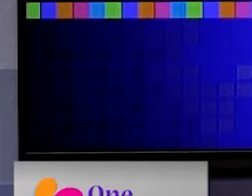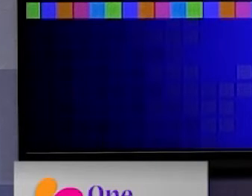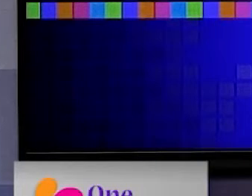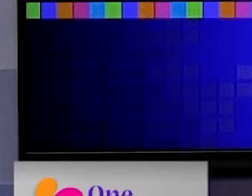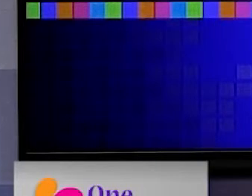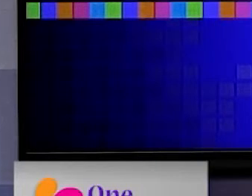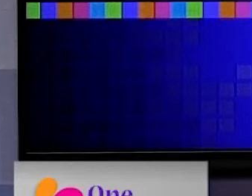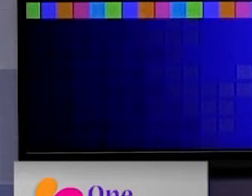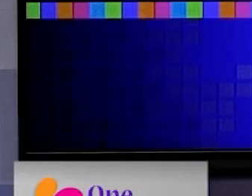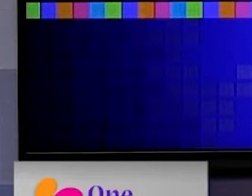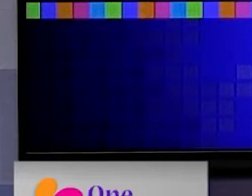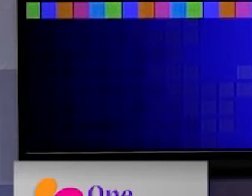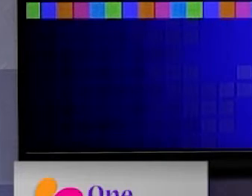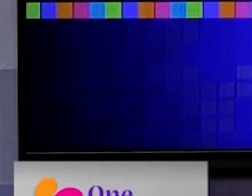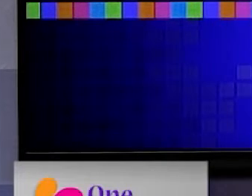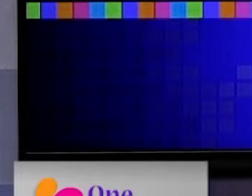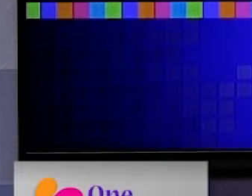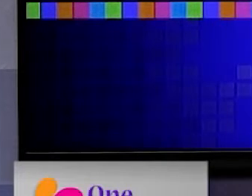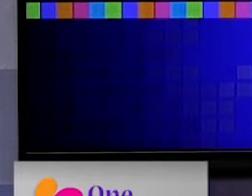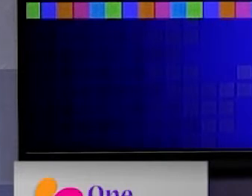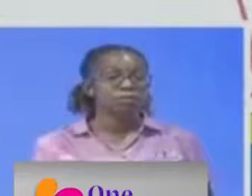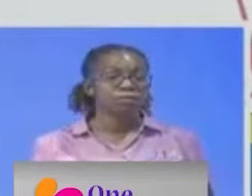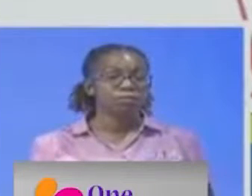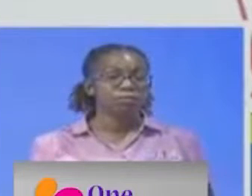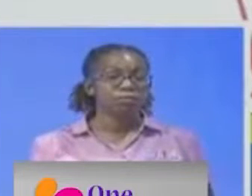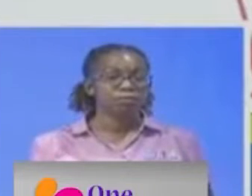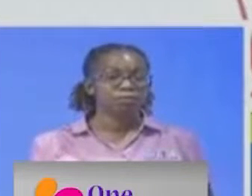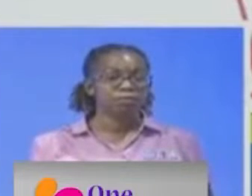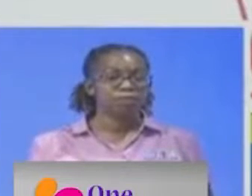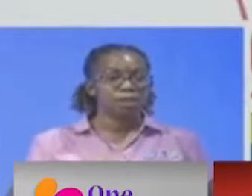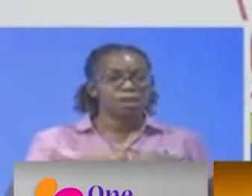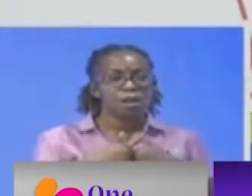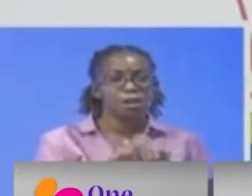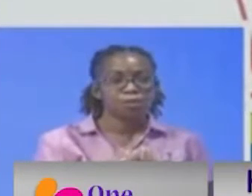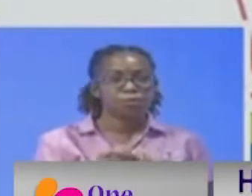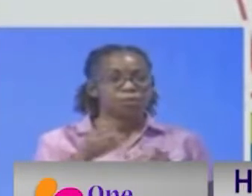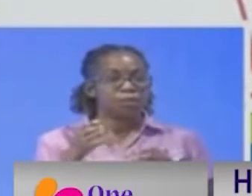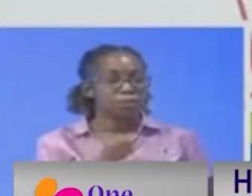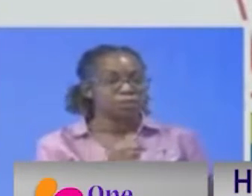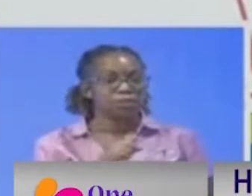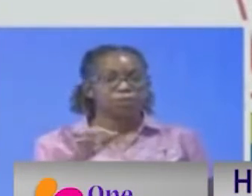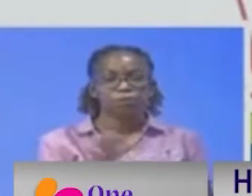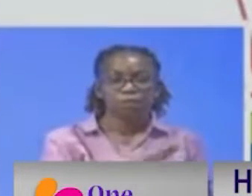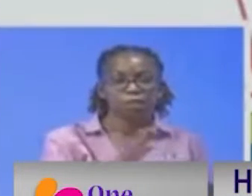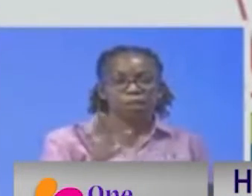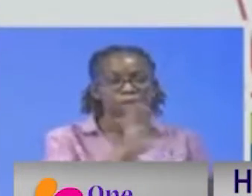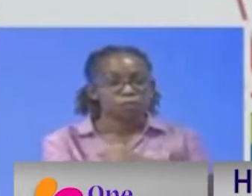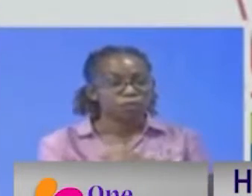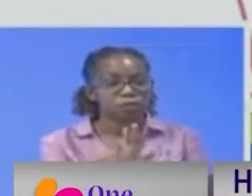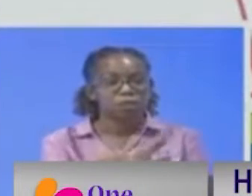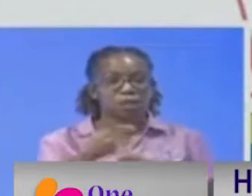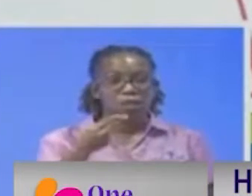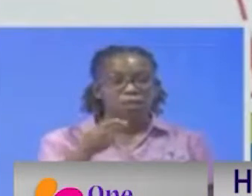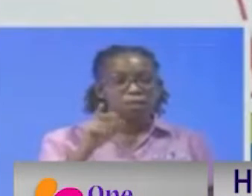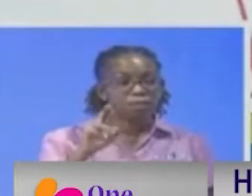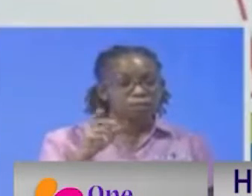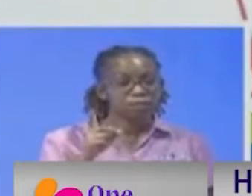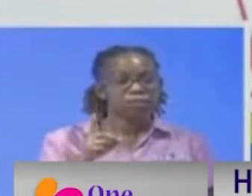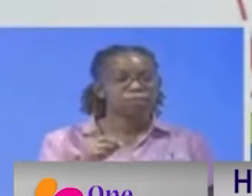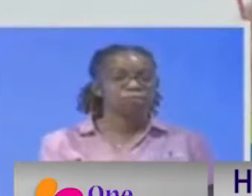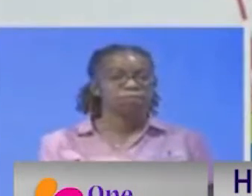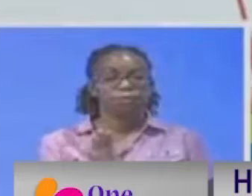of herd immunity needs to step in. The principle of herd immunity is